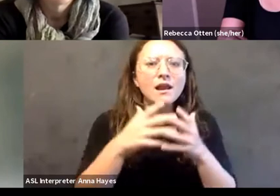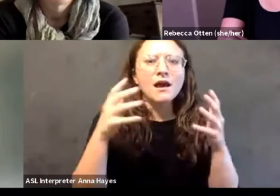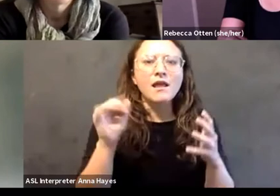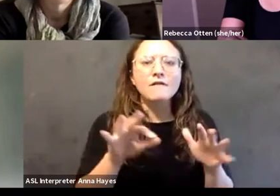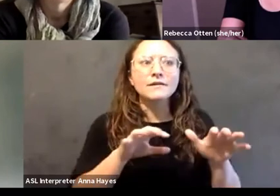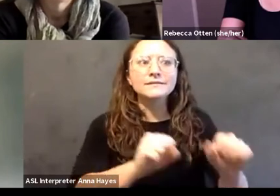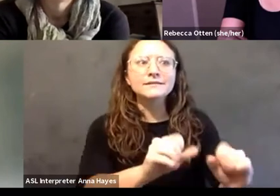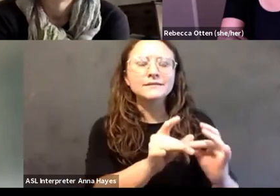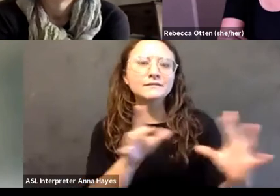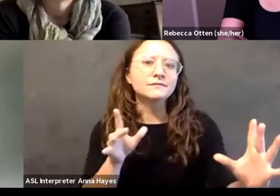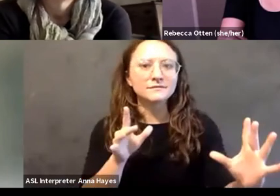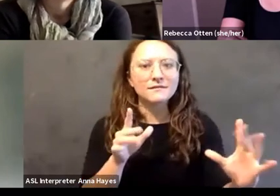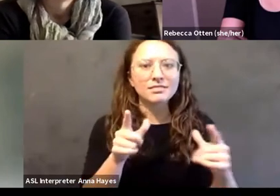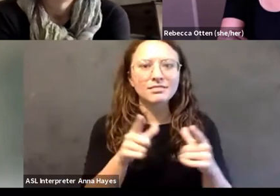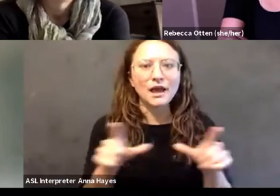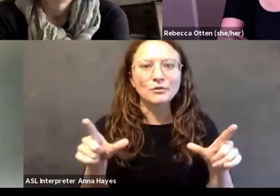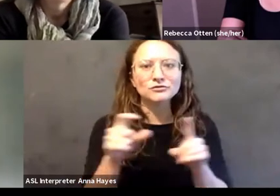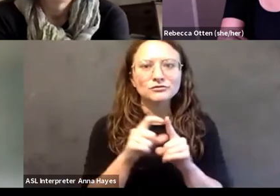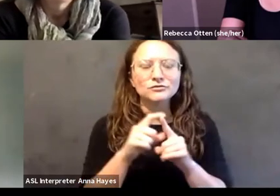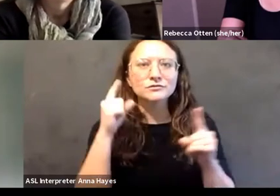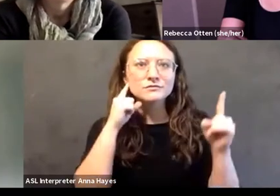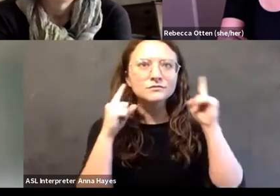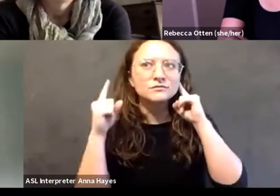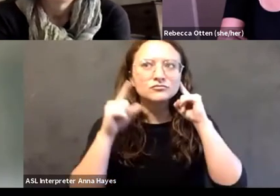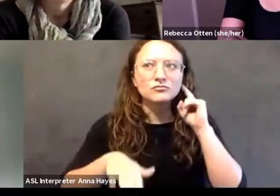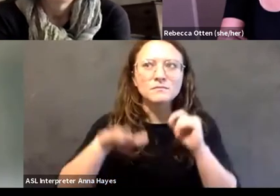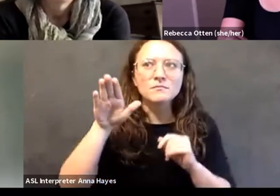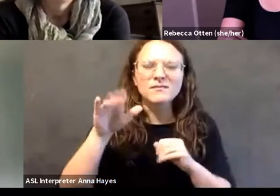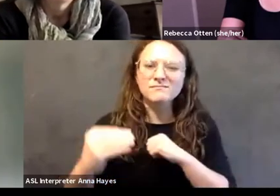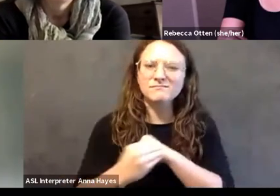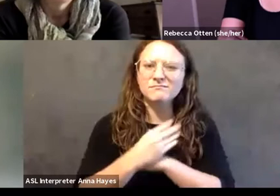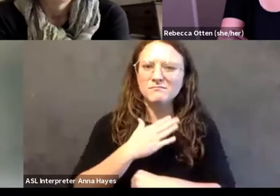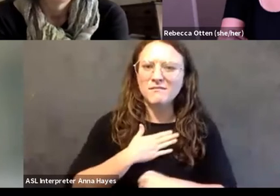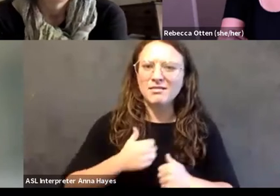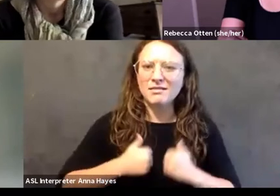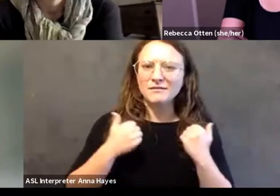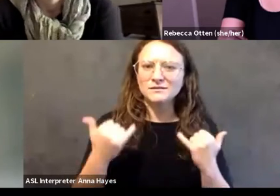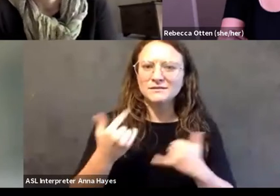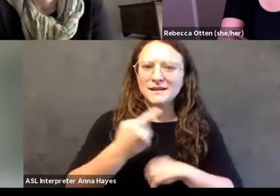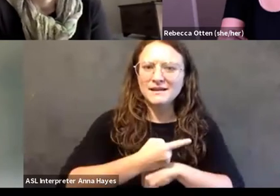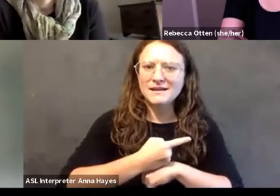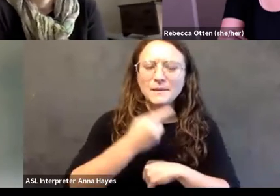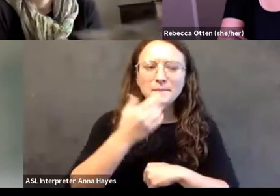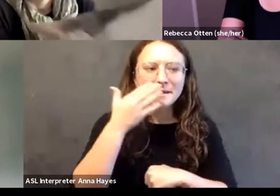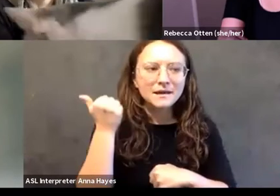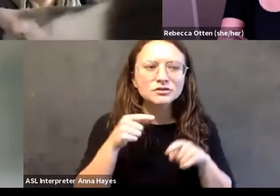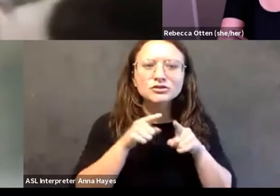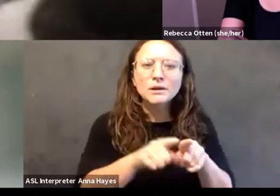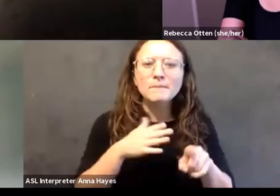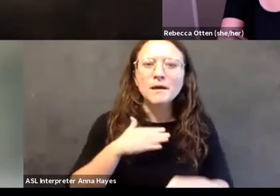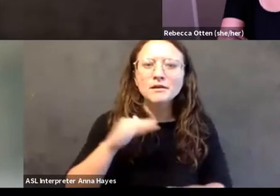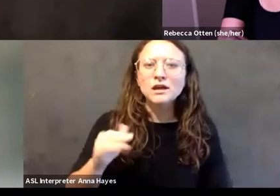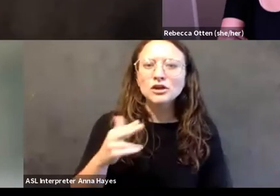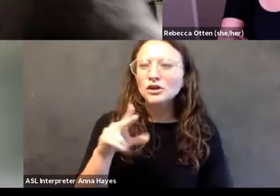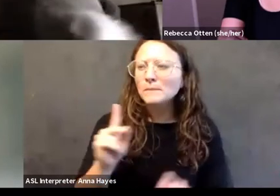that significantly affects the way that I work today, because I grew up in a time when people were just pushing back on everything, you know, and saying, well,